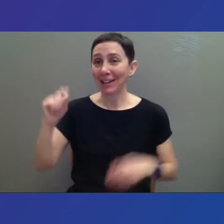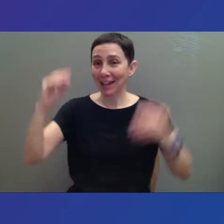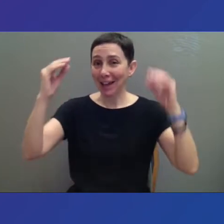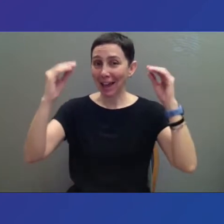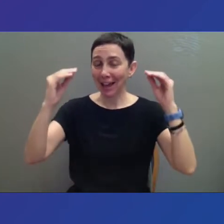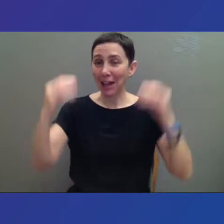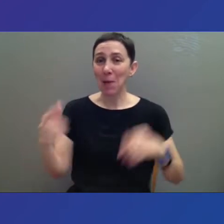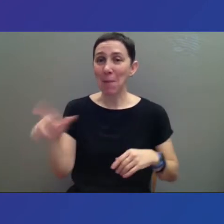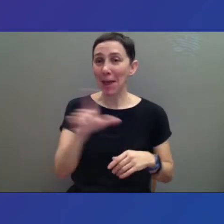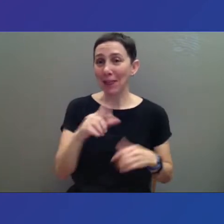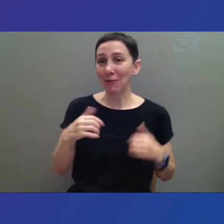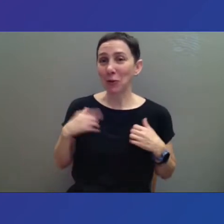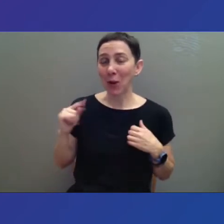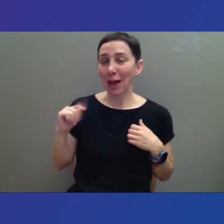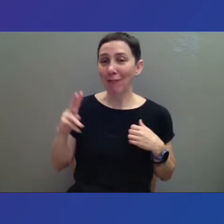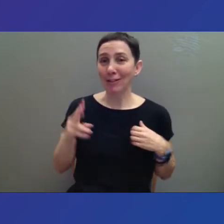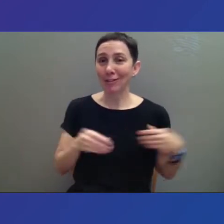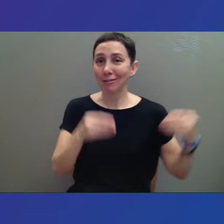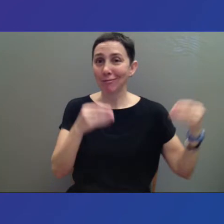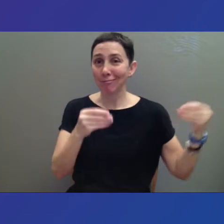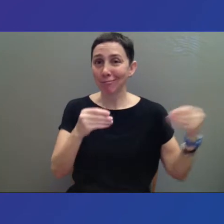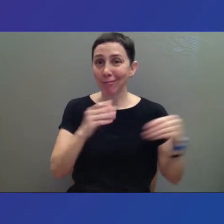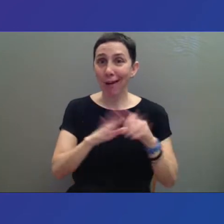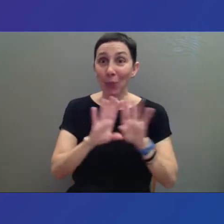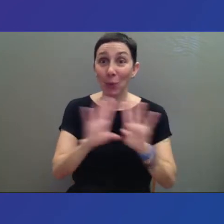a TV mounted on the wall.